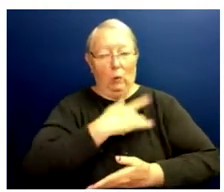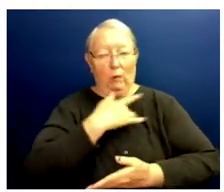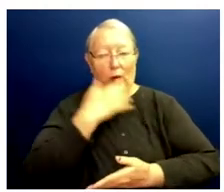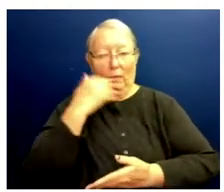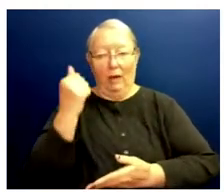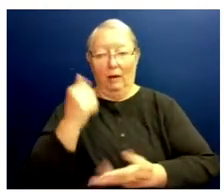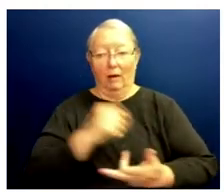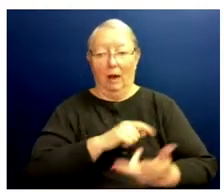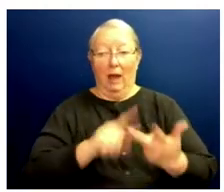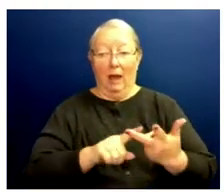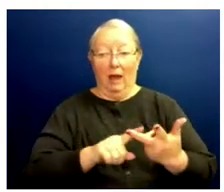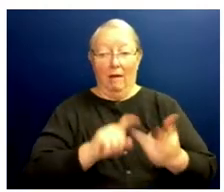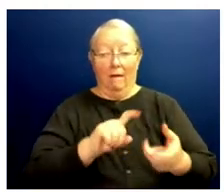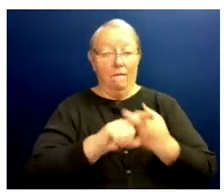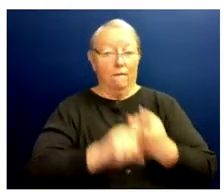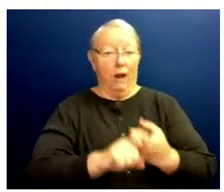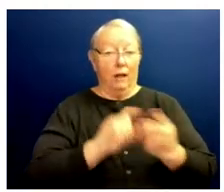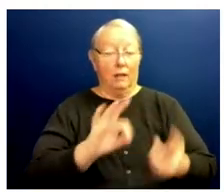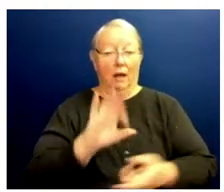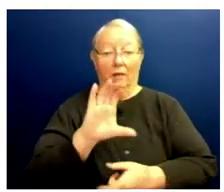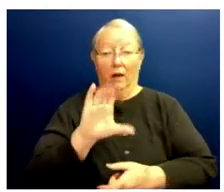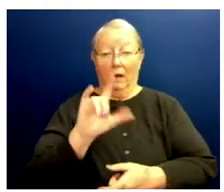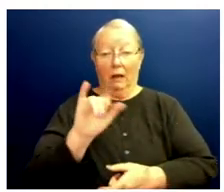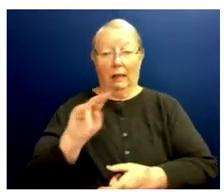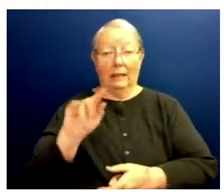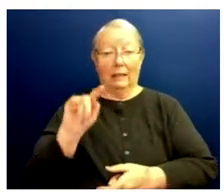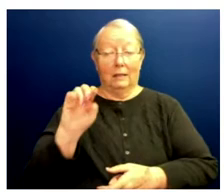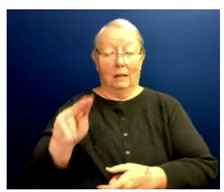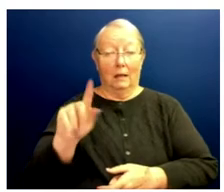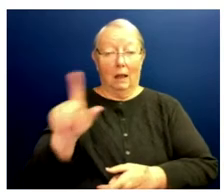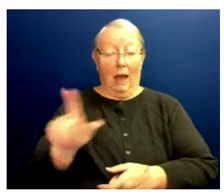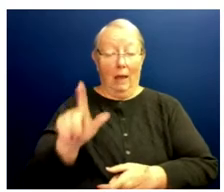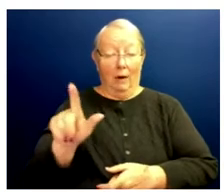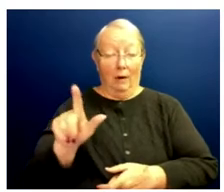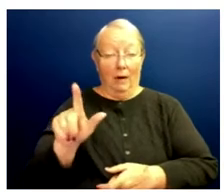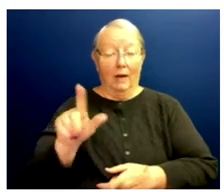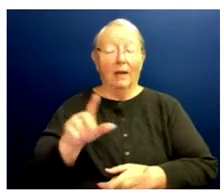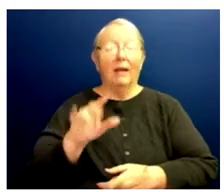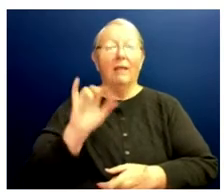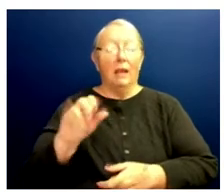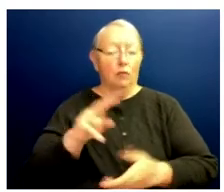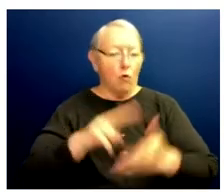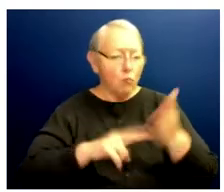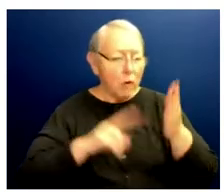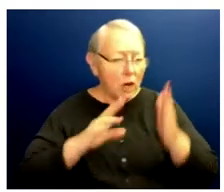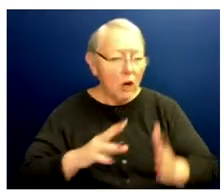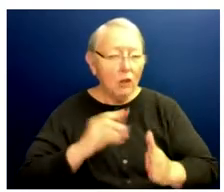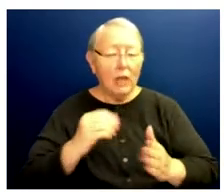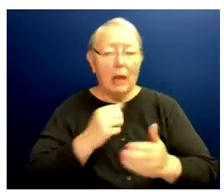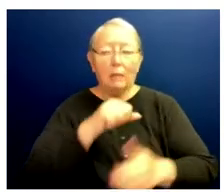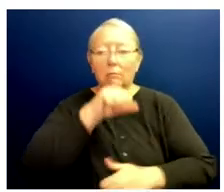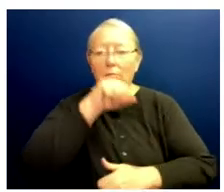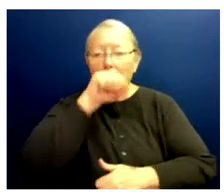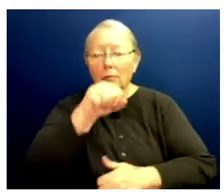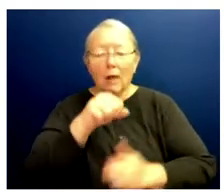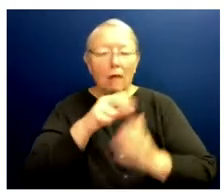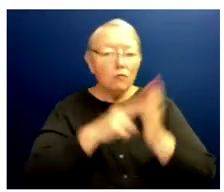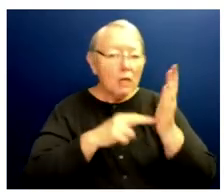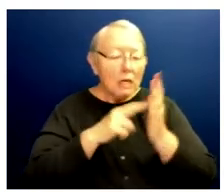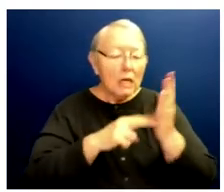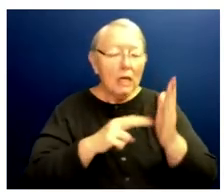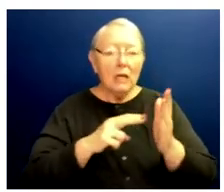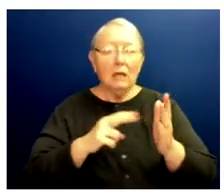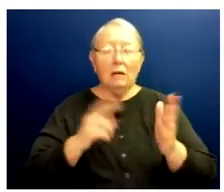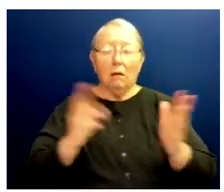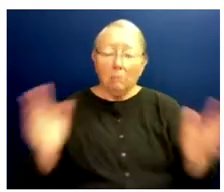a nonprofit organization of readers and library lovers dedicated to promoting learning, encouraging reading,